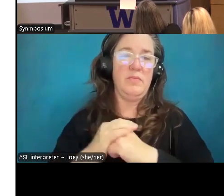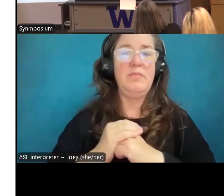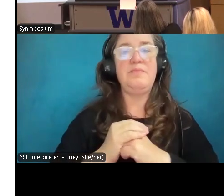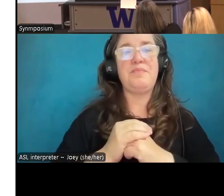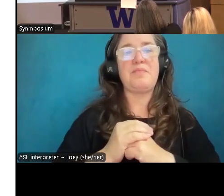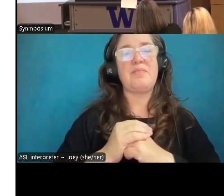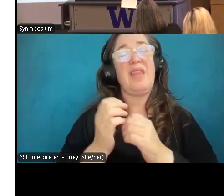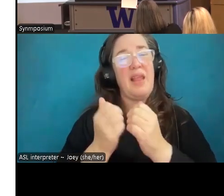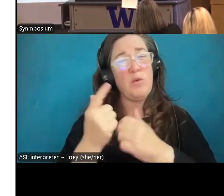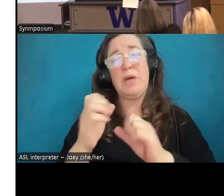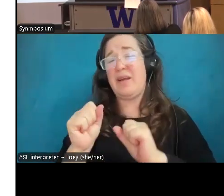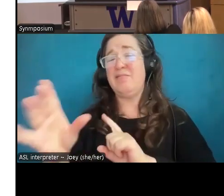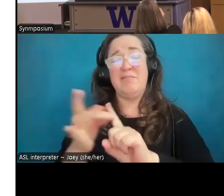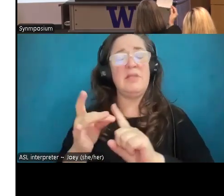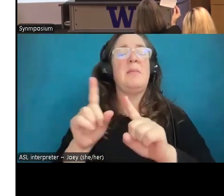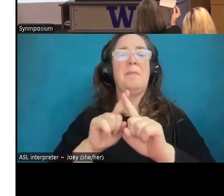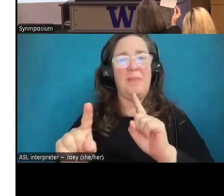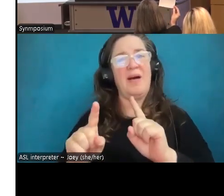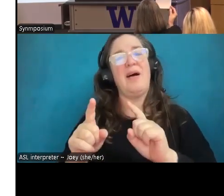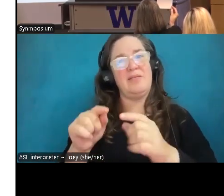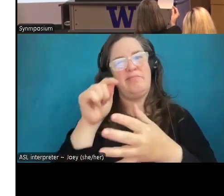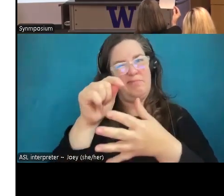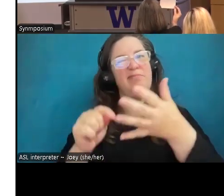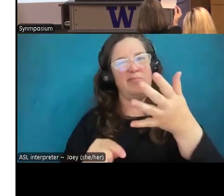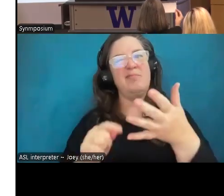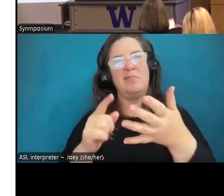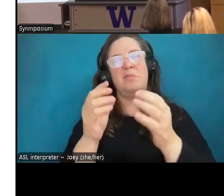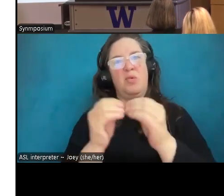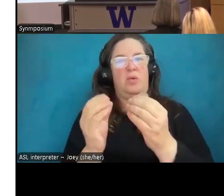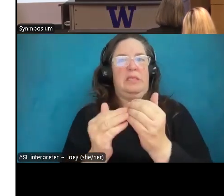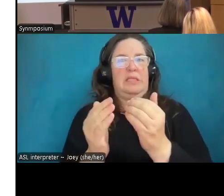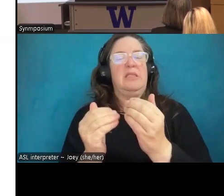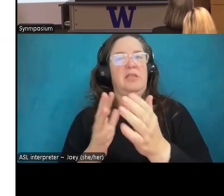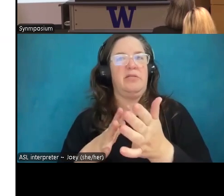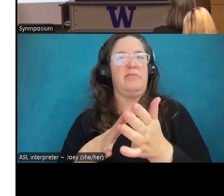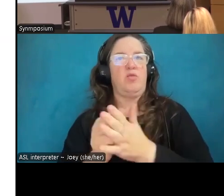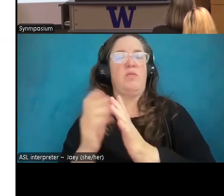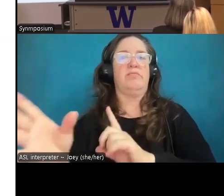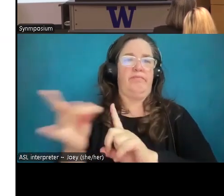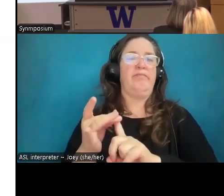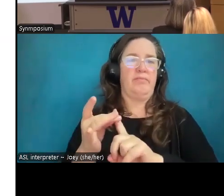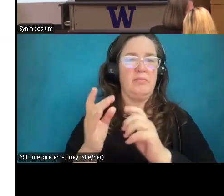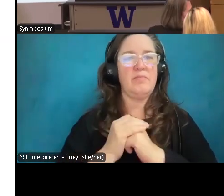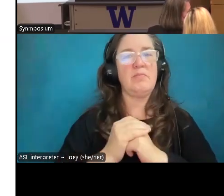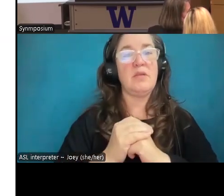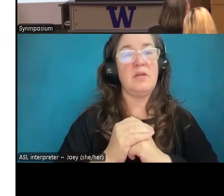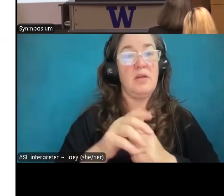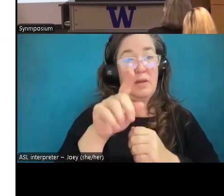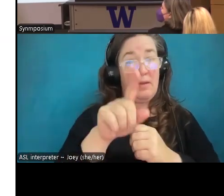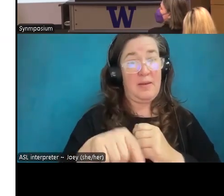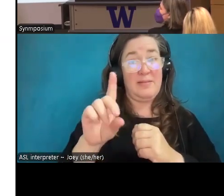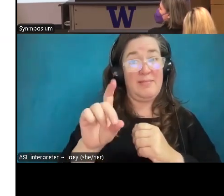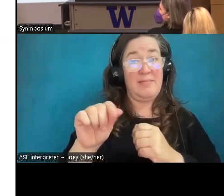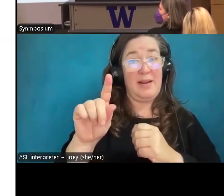Long COVID is more common than we give it credit for. So this is data out of the CDC showing that approximately 7% of the population